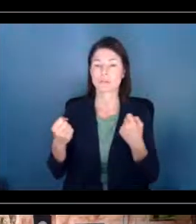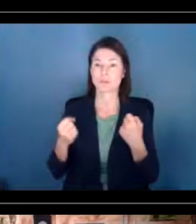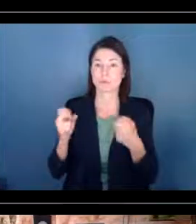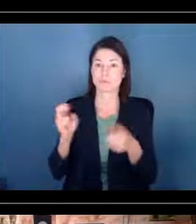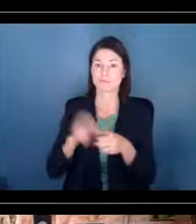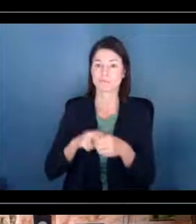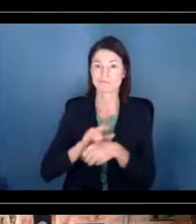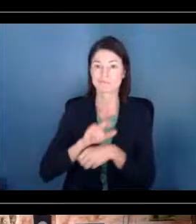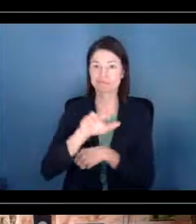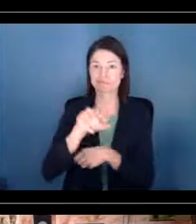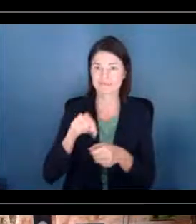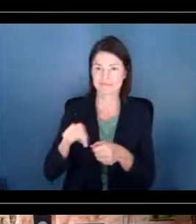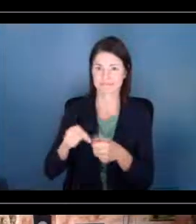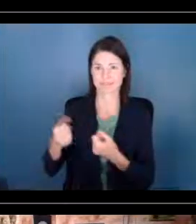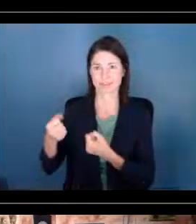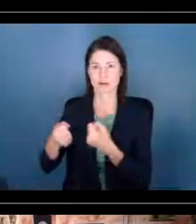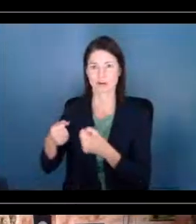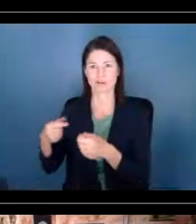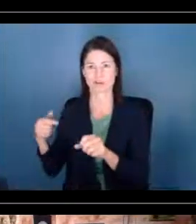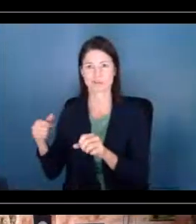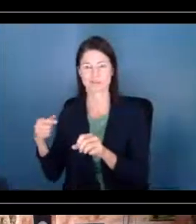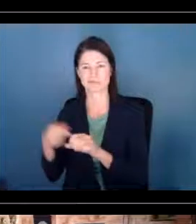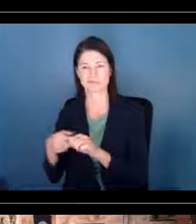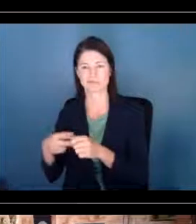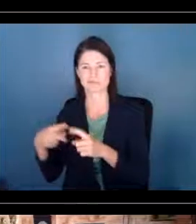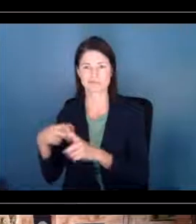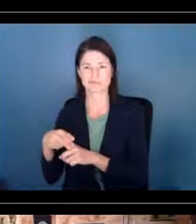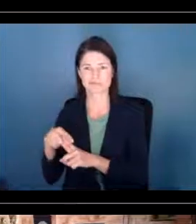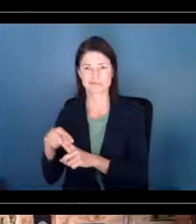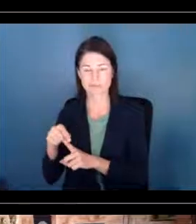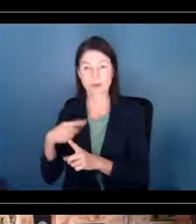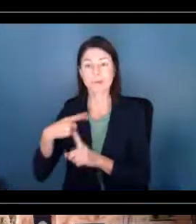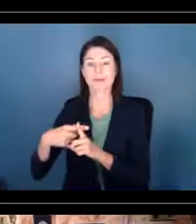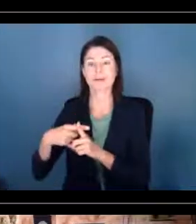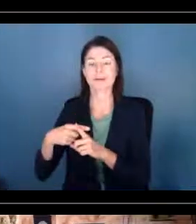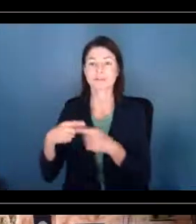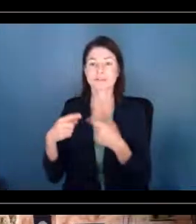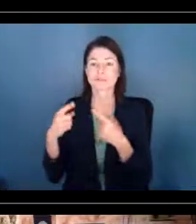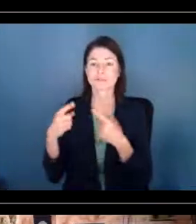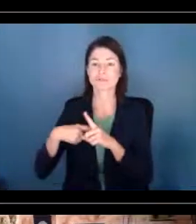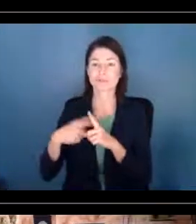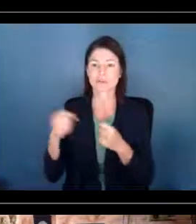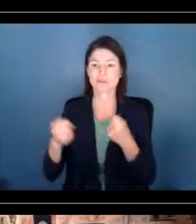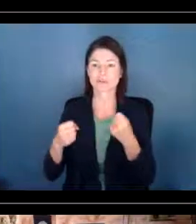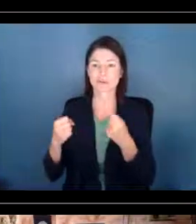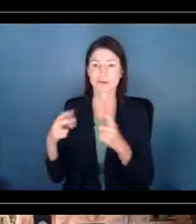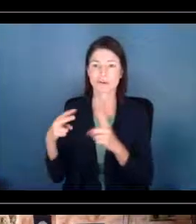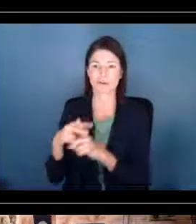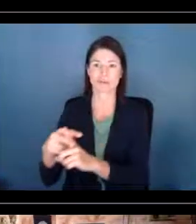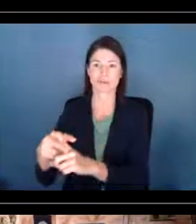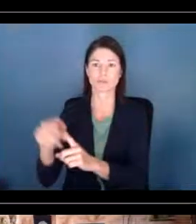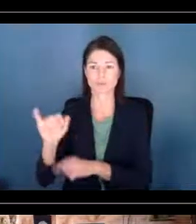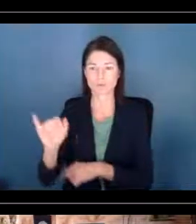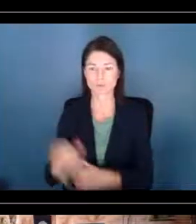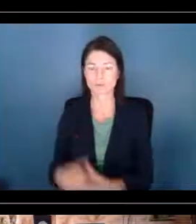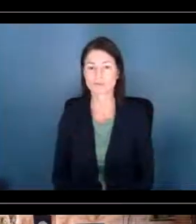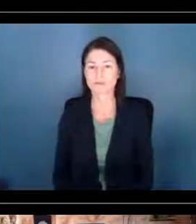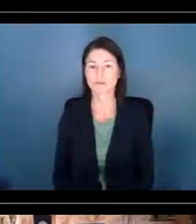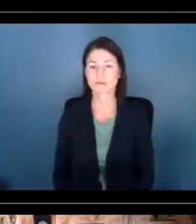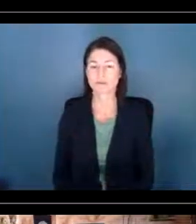certainly ultimately supporting rental car electric fleets. What we wanted you to know is that airports are embarking on